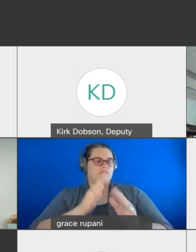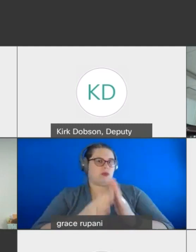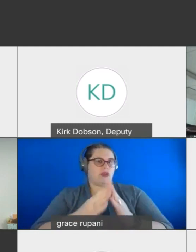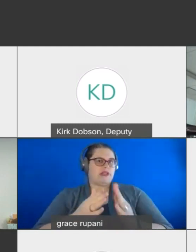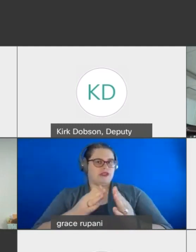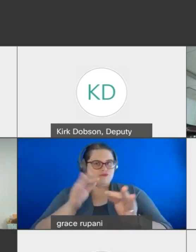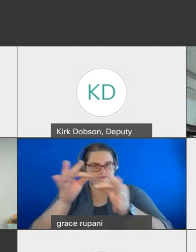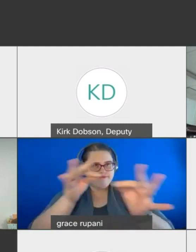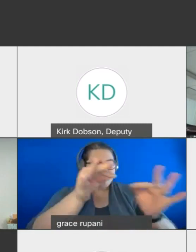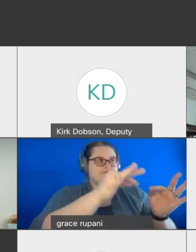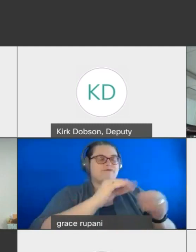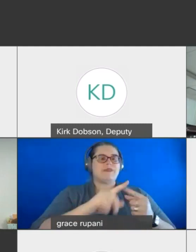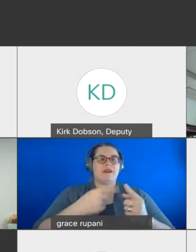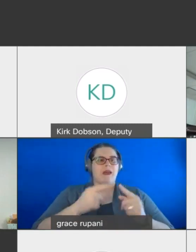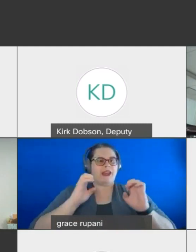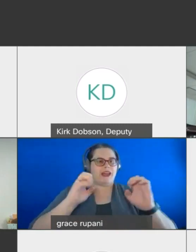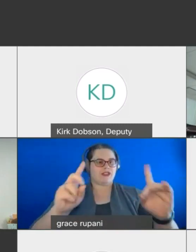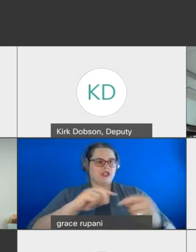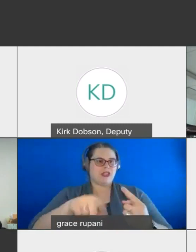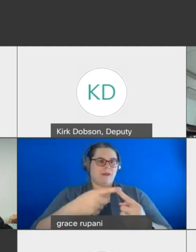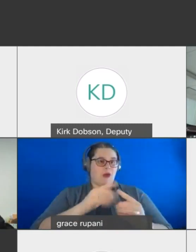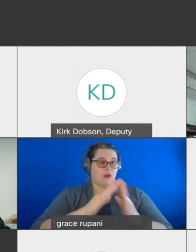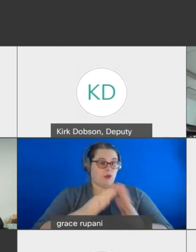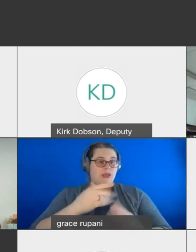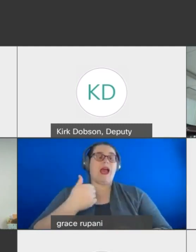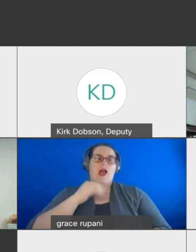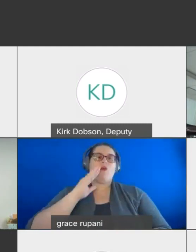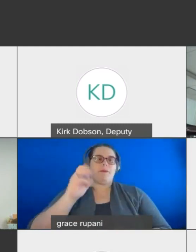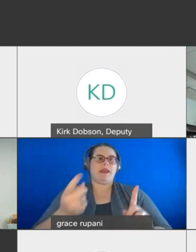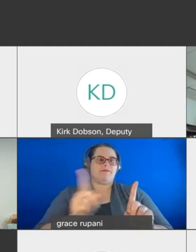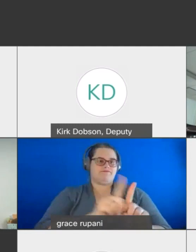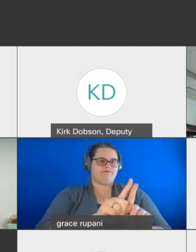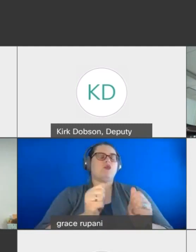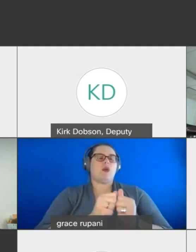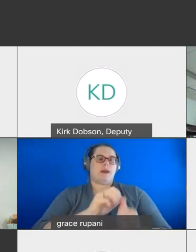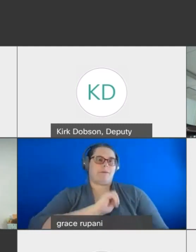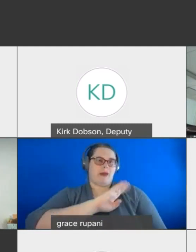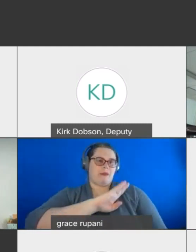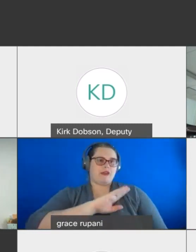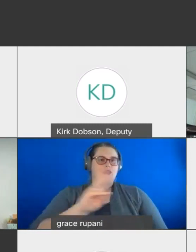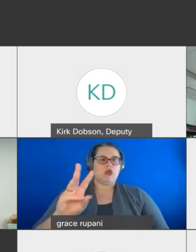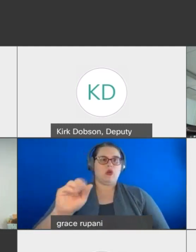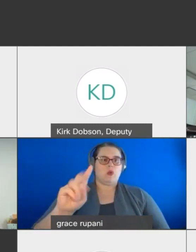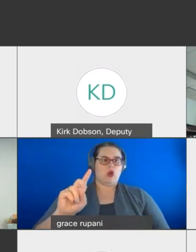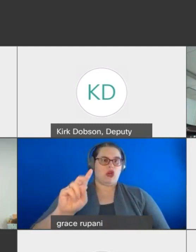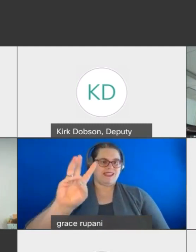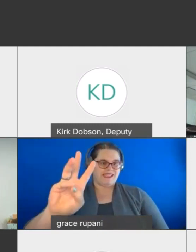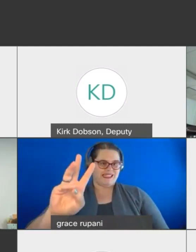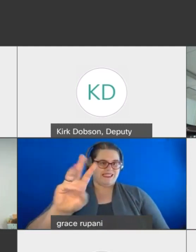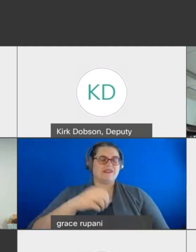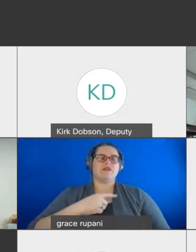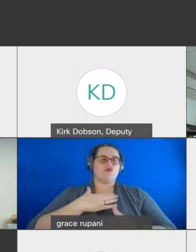so I will be with her in Ward 6 at a recreation center